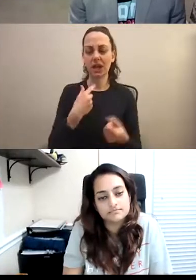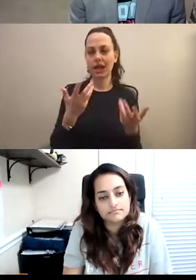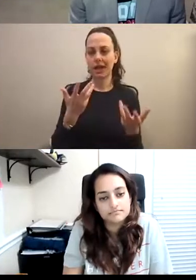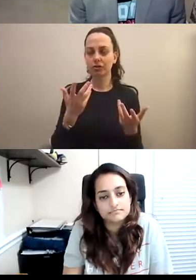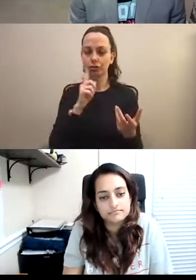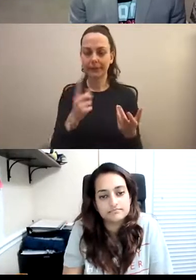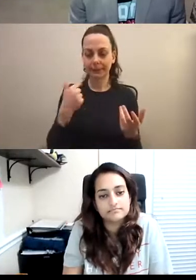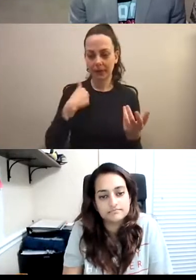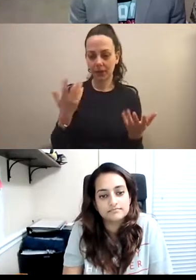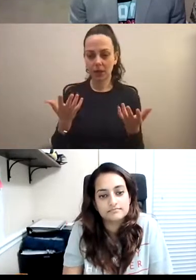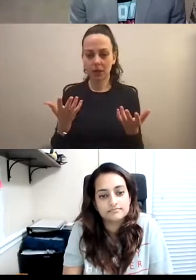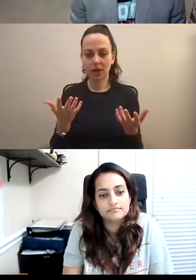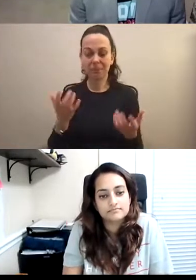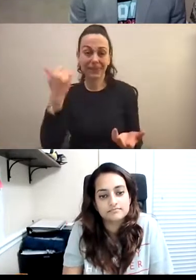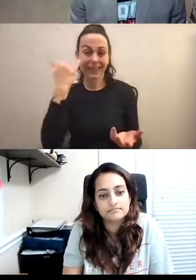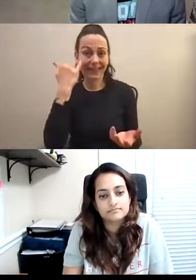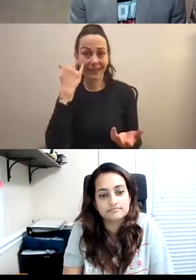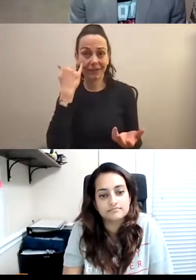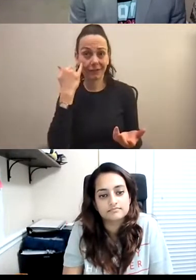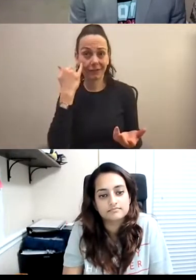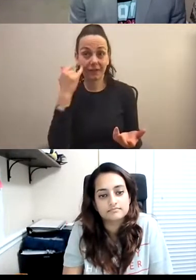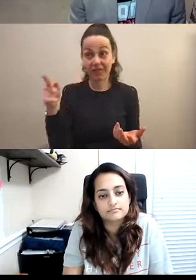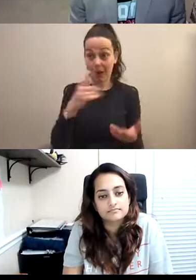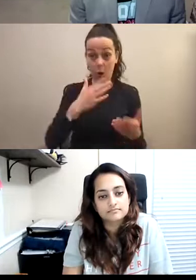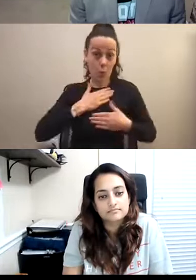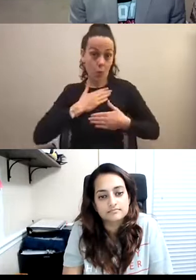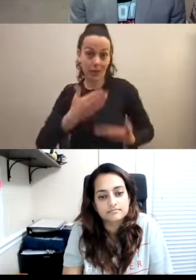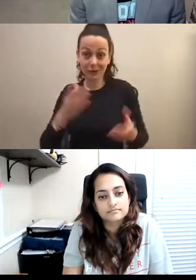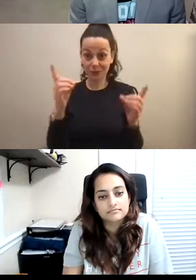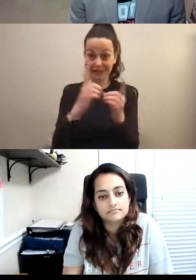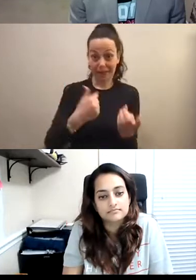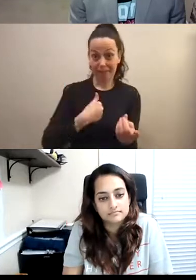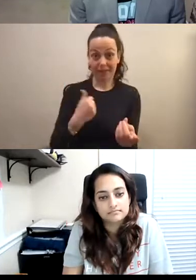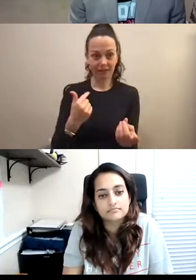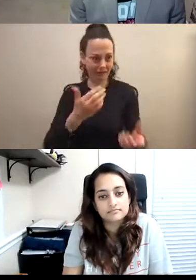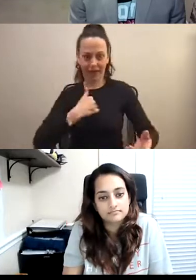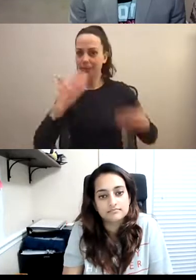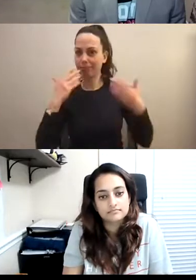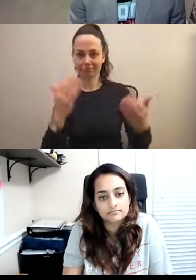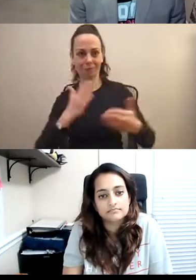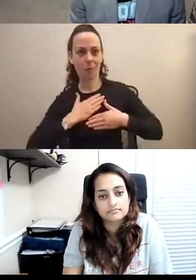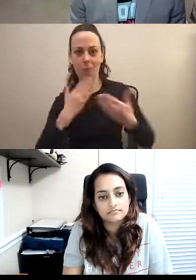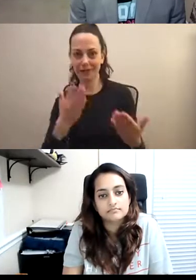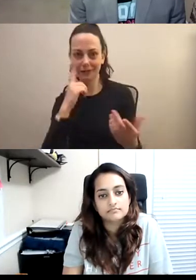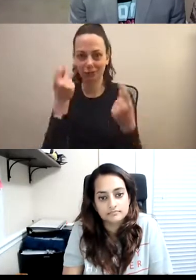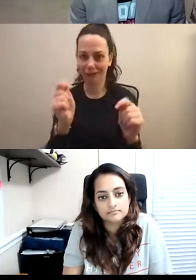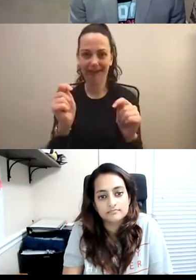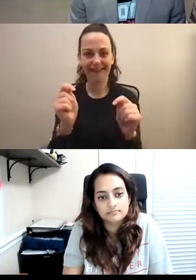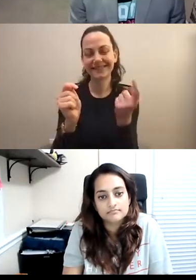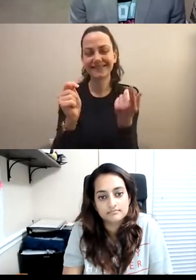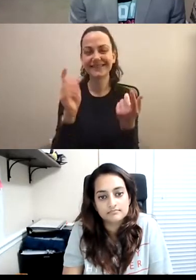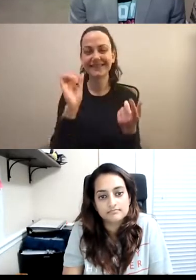if if if they're willing to date me, like I'm willing to take a shot. So